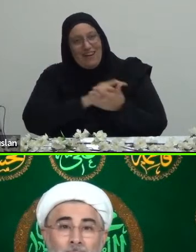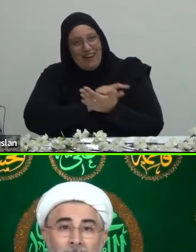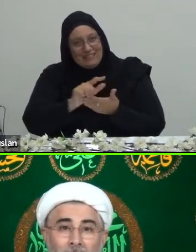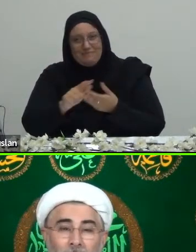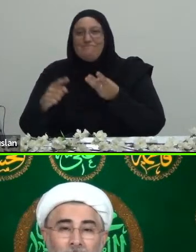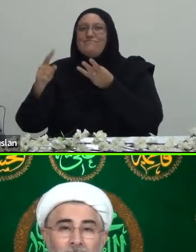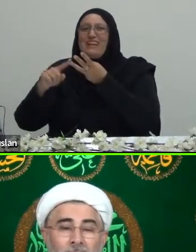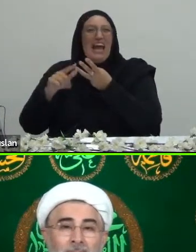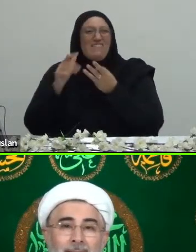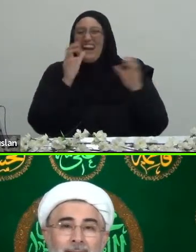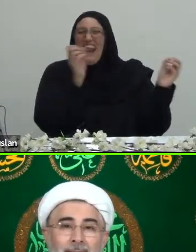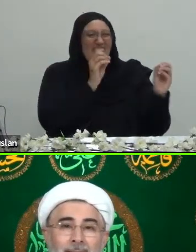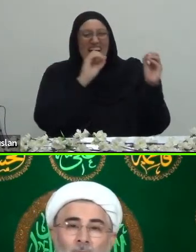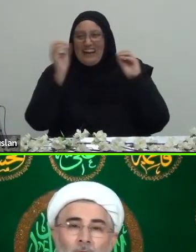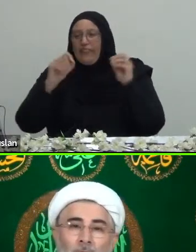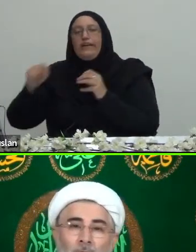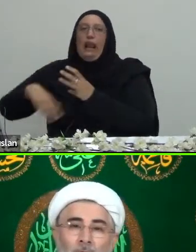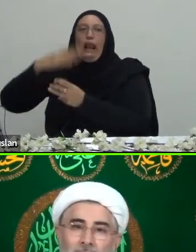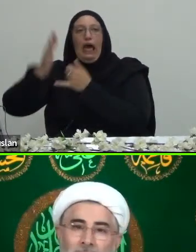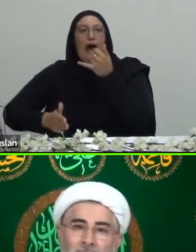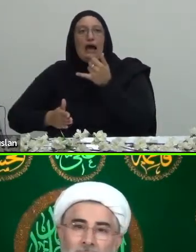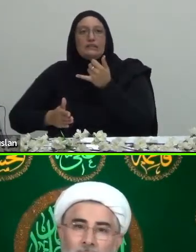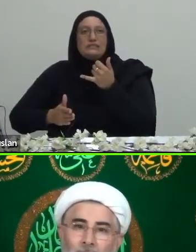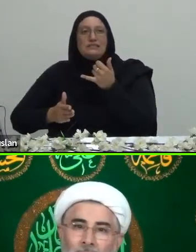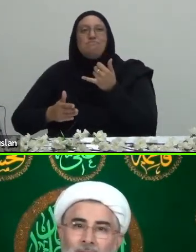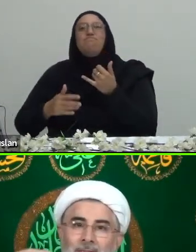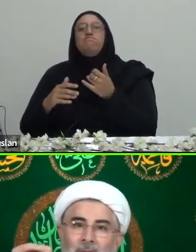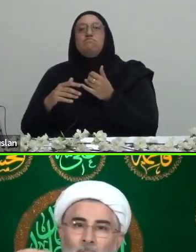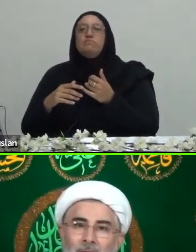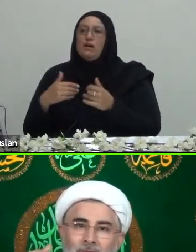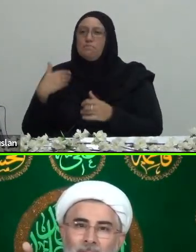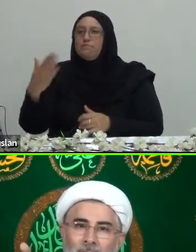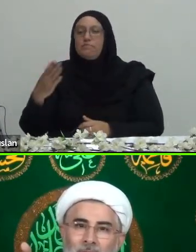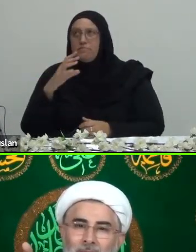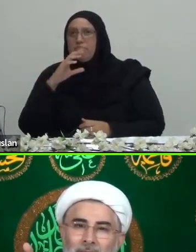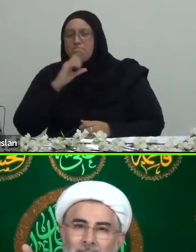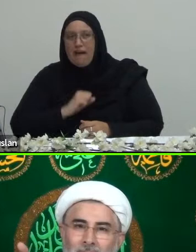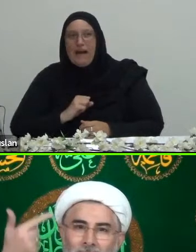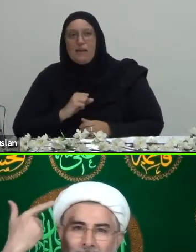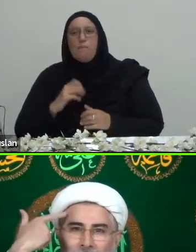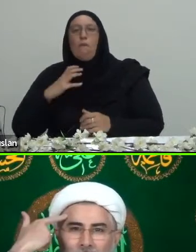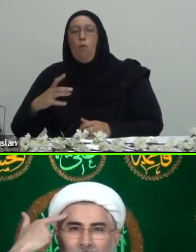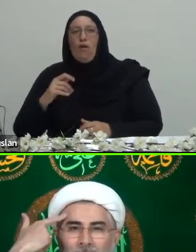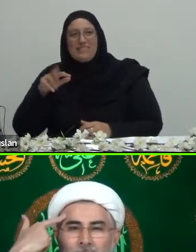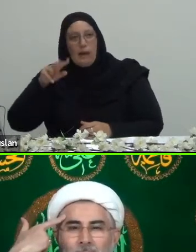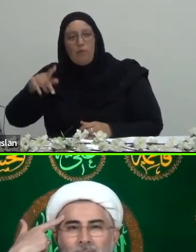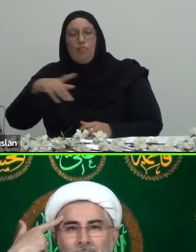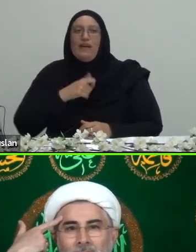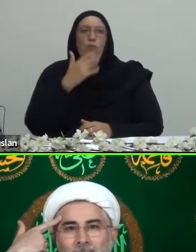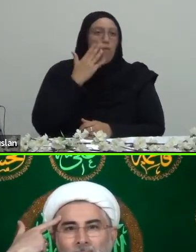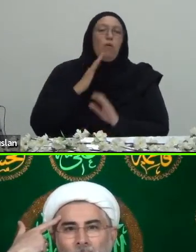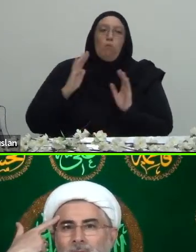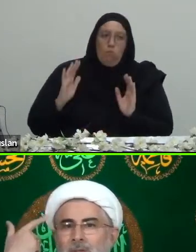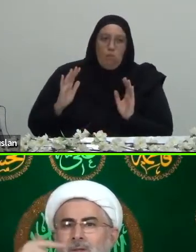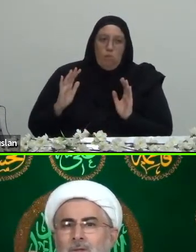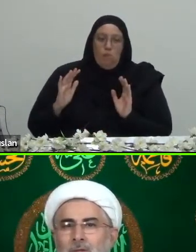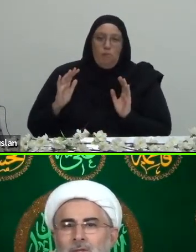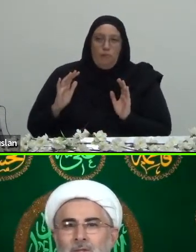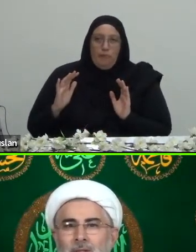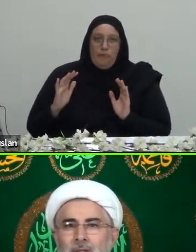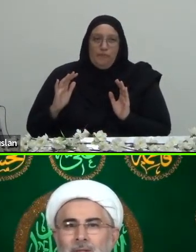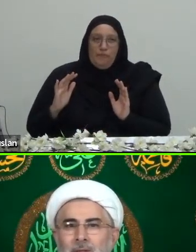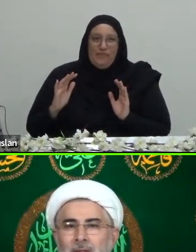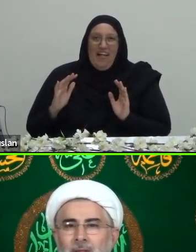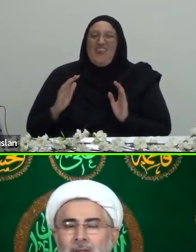and people around me that the Imam is giving this advice. This is the will of Imam Sadiq alayhi salam. That's what I'm telling you. The concept of will is not